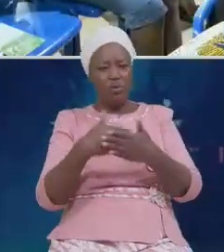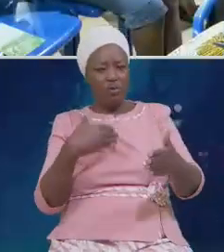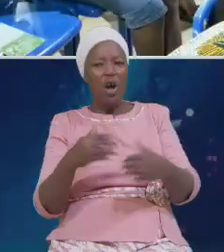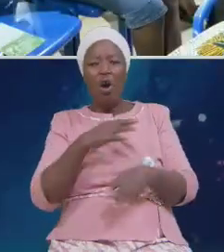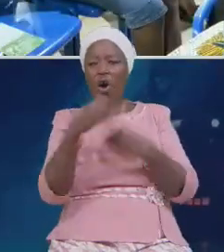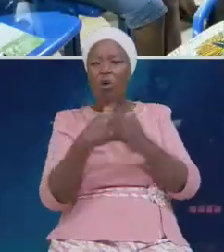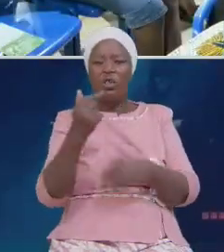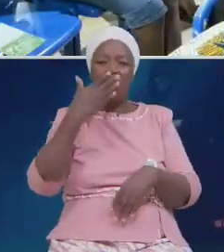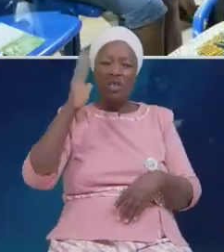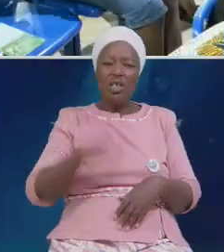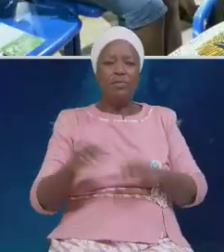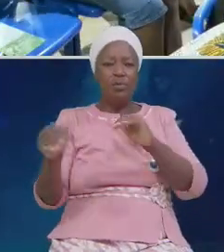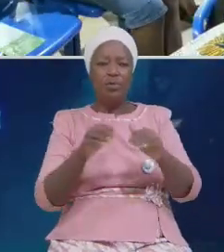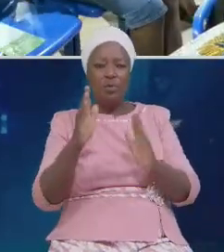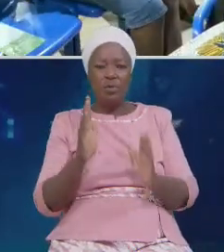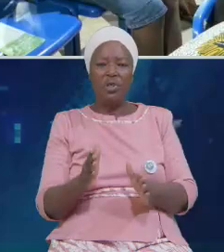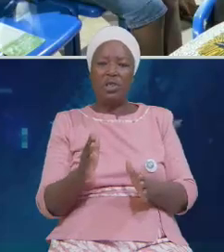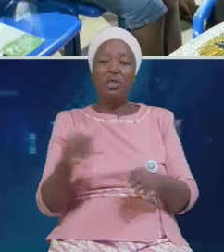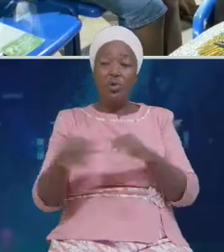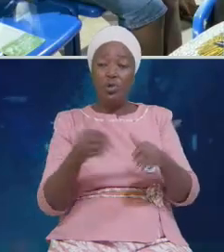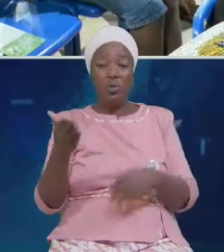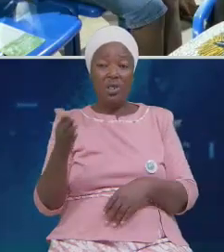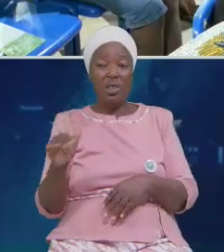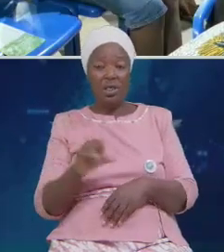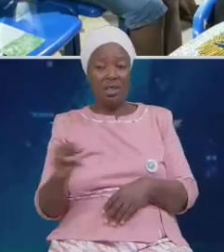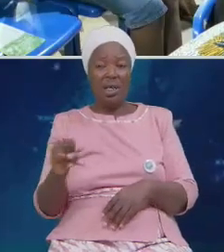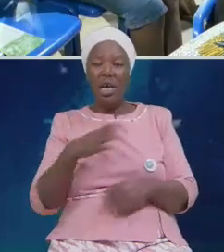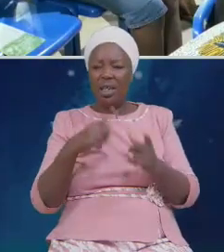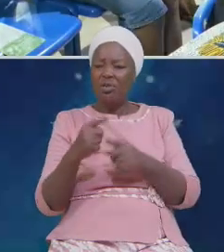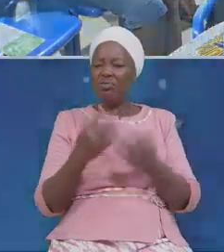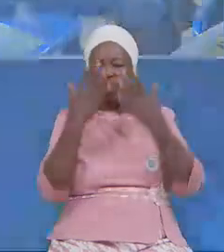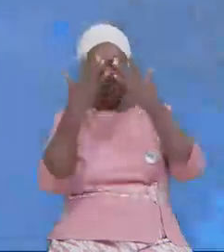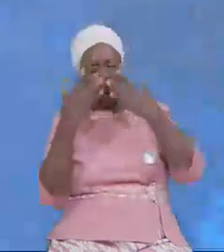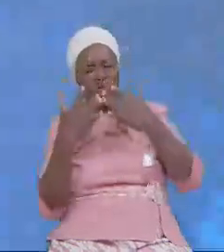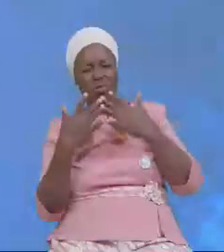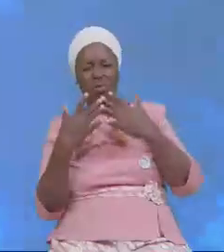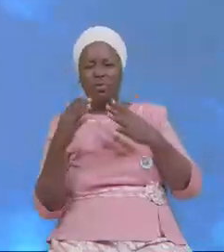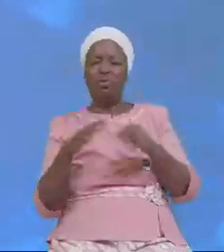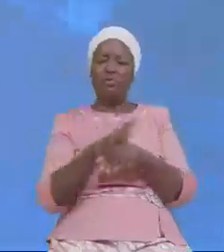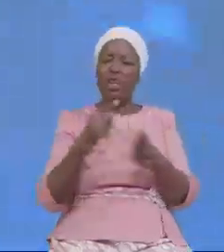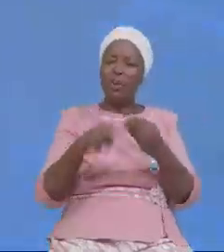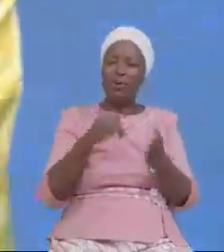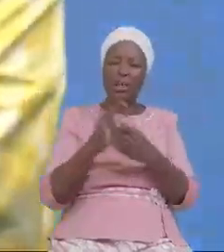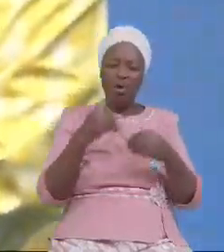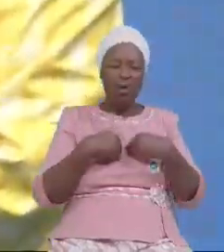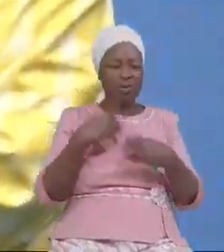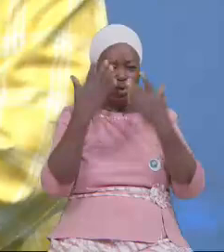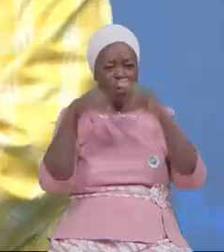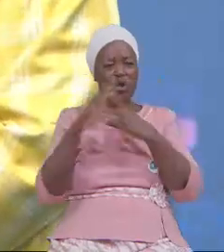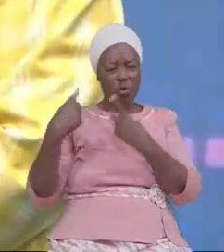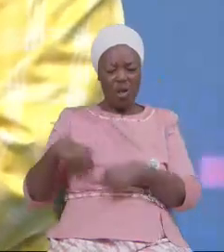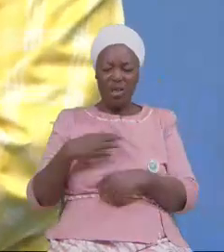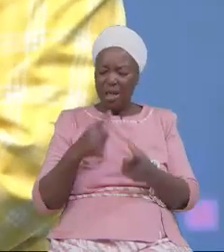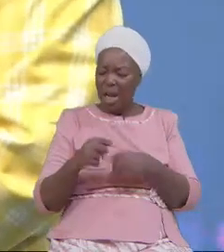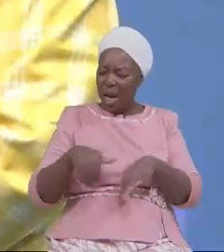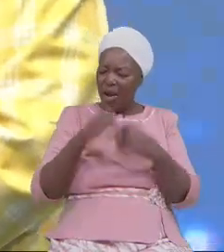evil doings. And you have remorse, you have sorrow in your heart. How could I be so